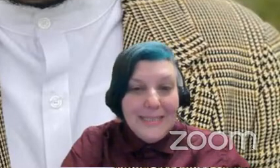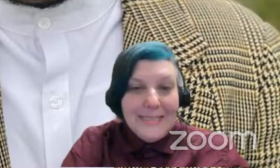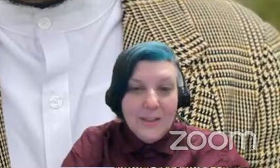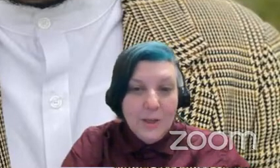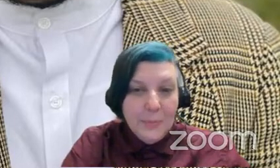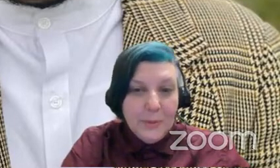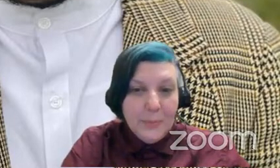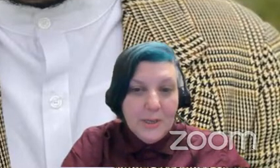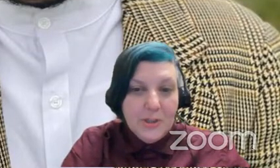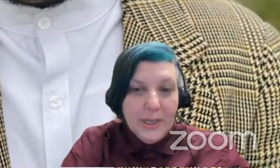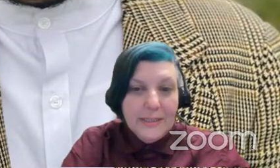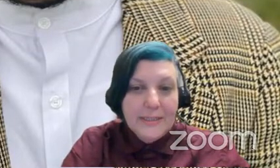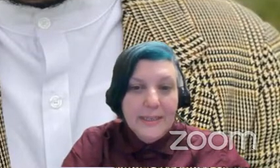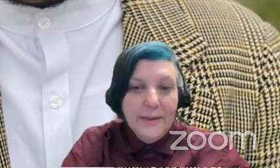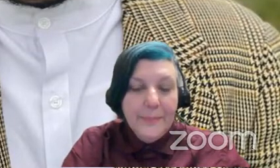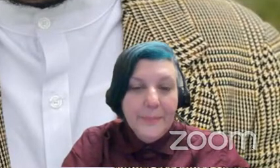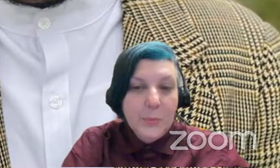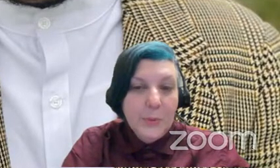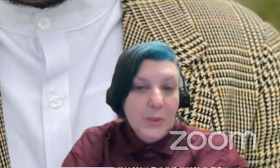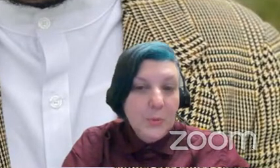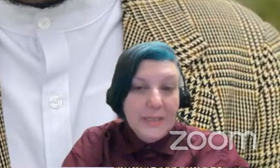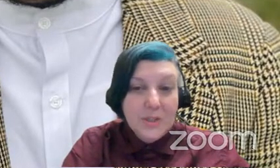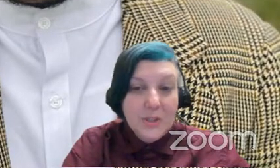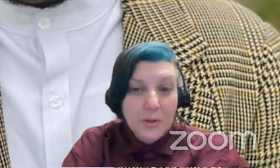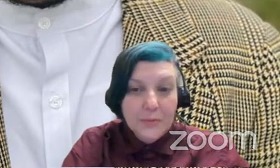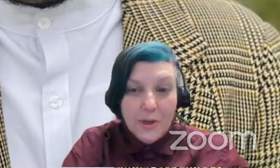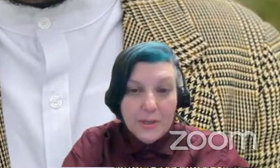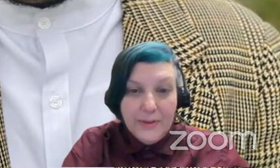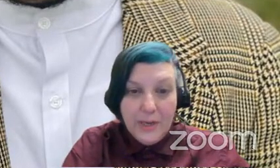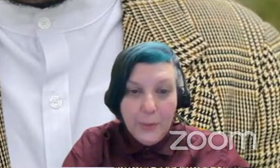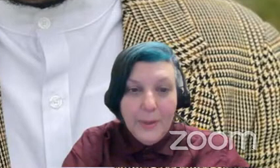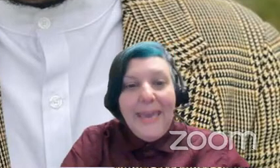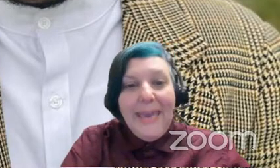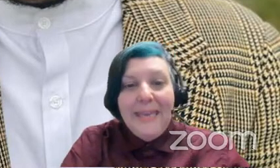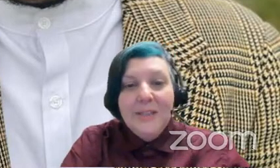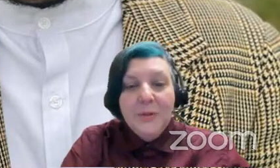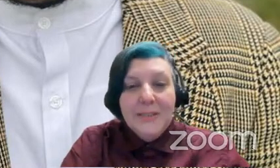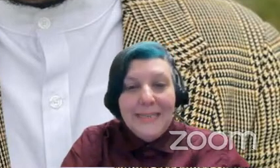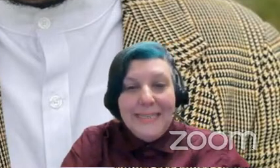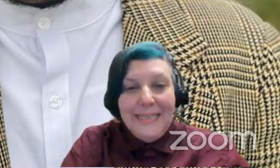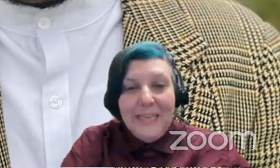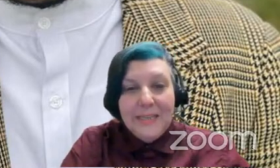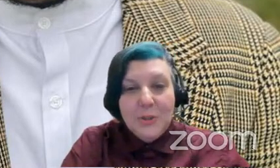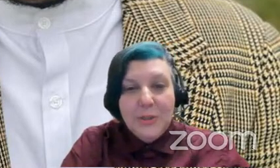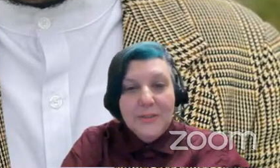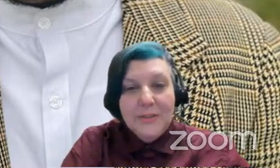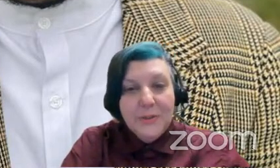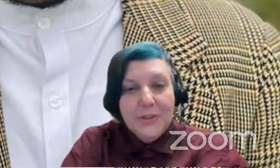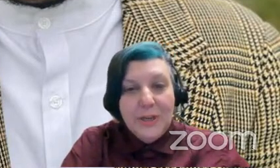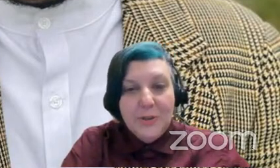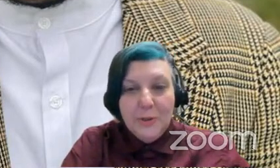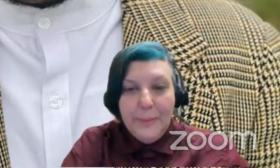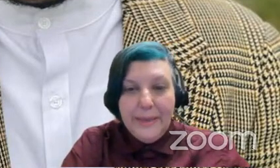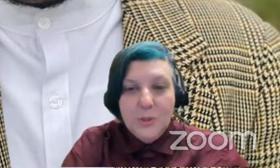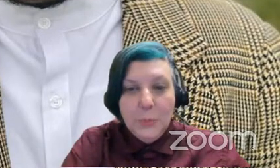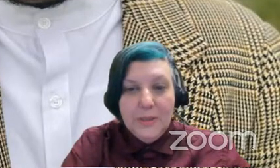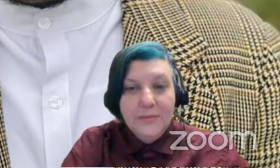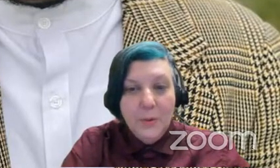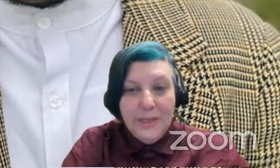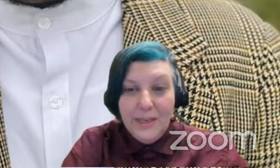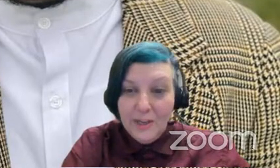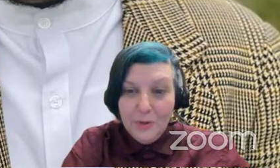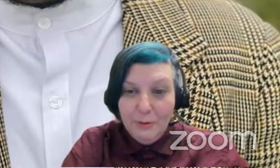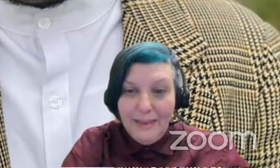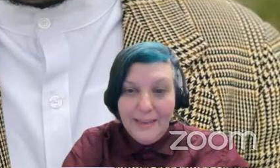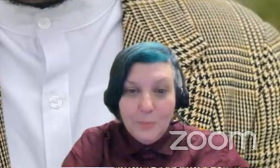at Laundromat Project, 2020 Sokol of Arts Fellow, and in 2019, he made a history as the first transgender man to